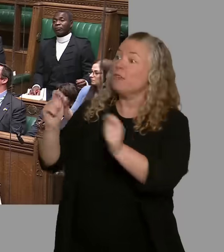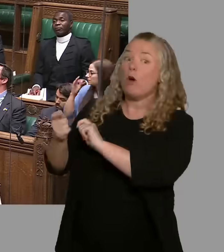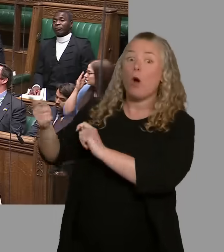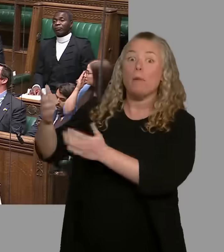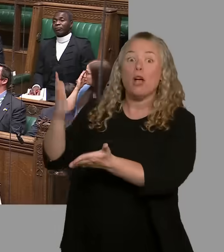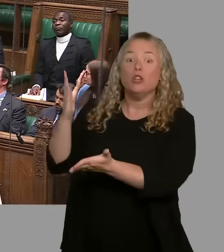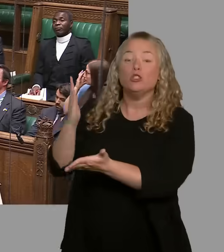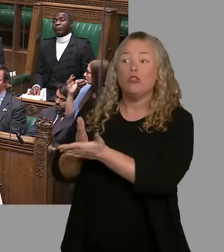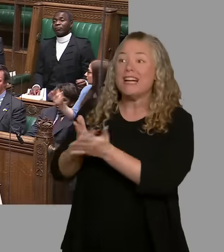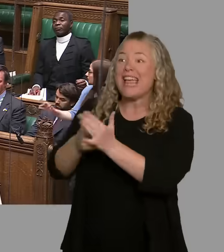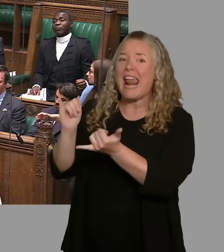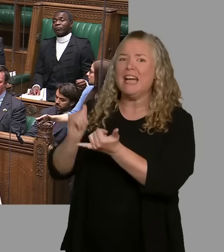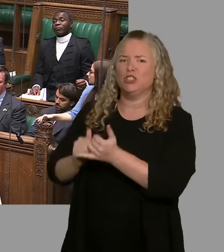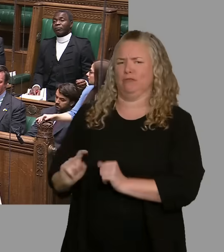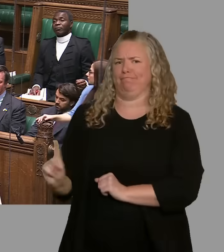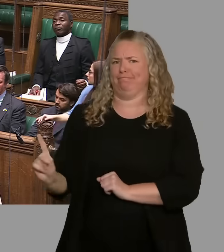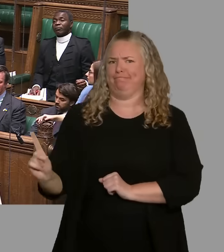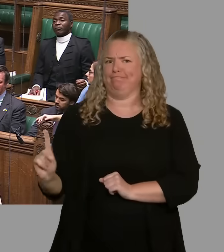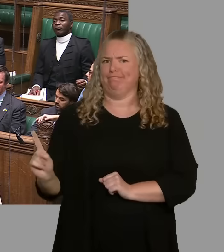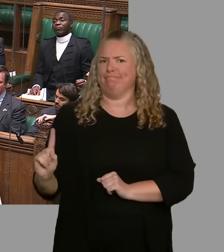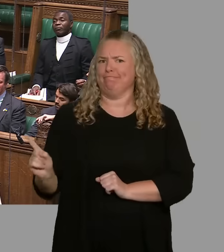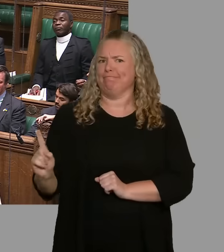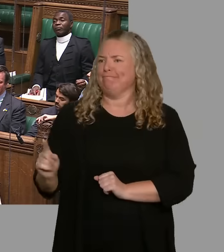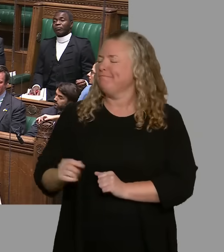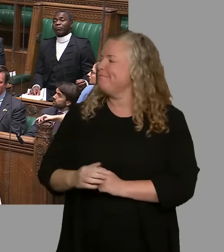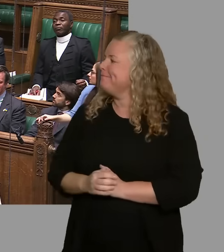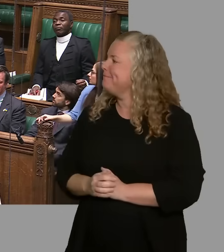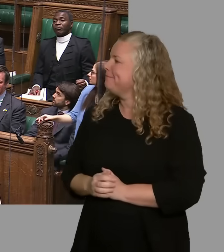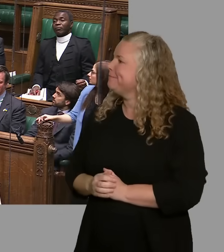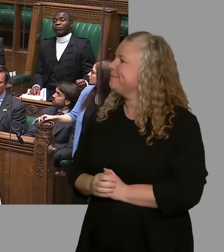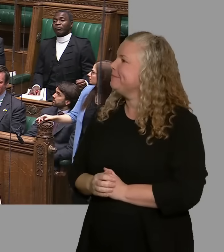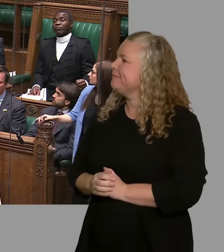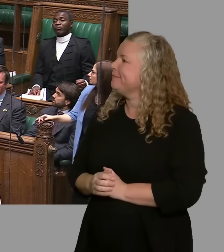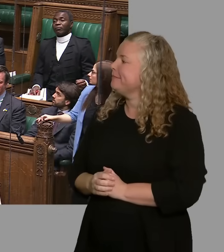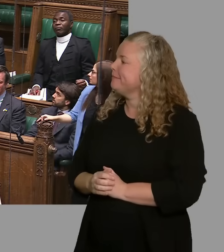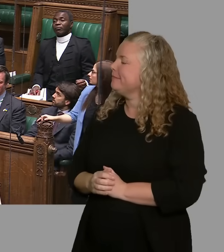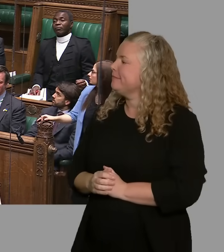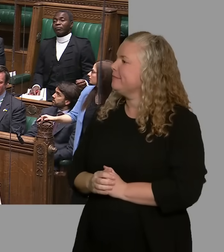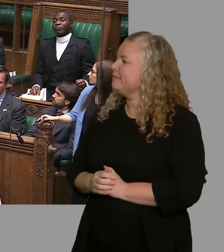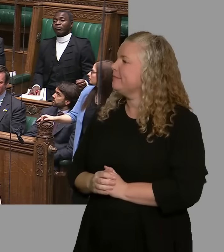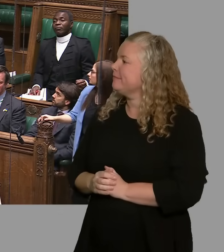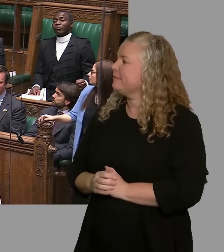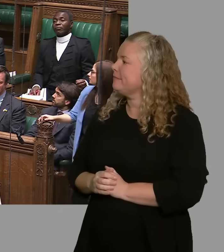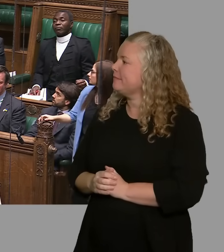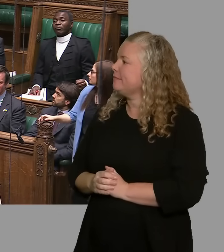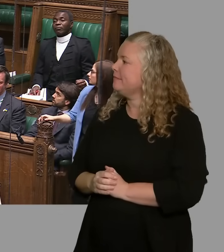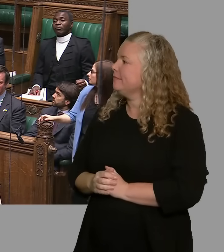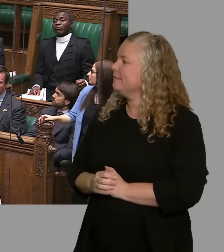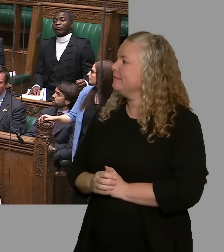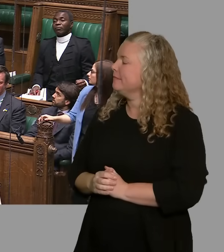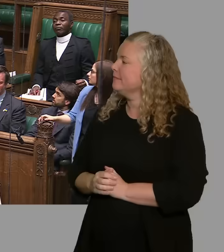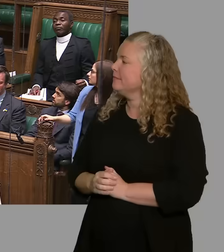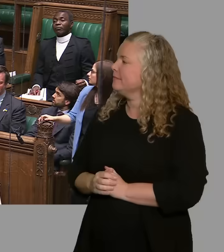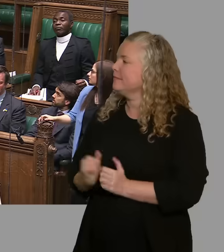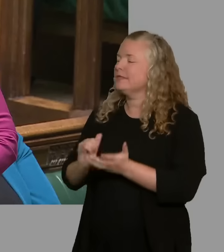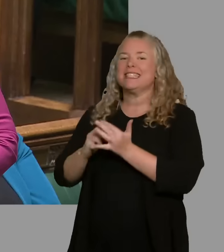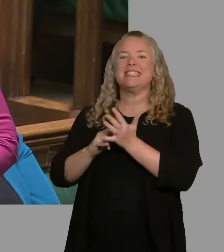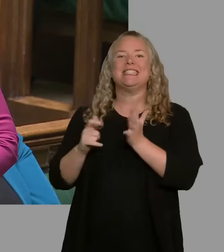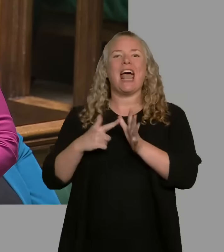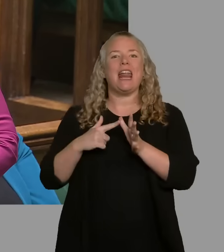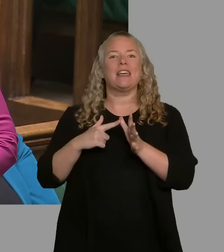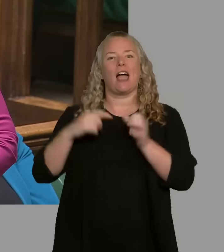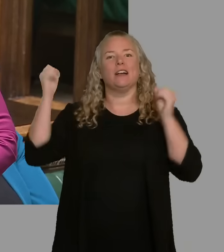my constituency, was given permission by this government, and there are more solar farm applications in the pipeline.